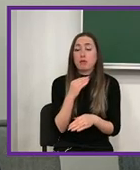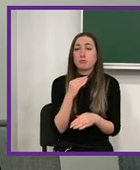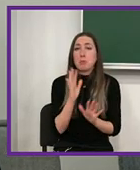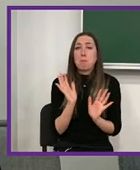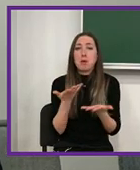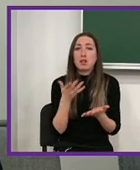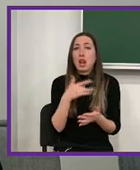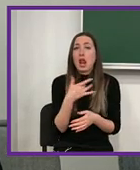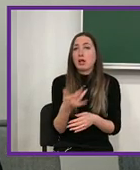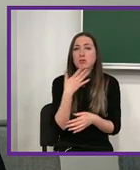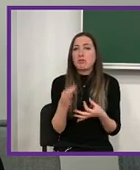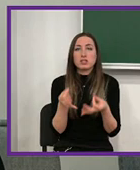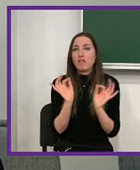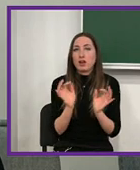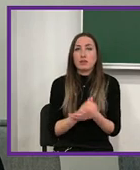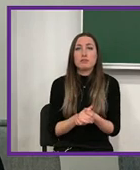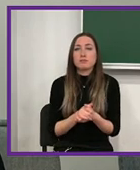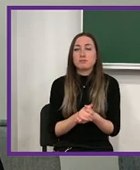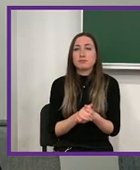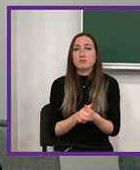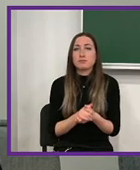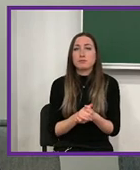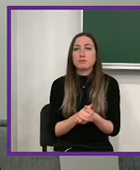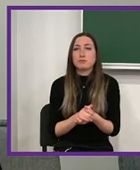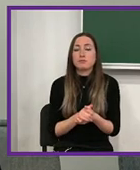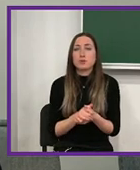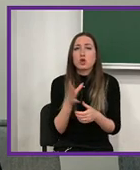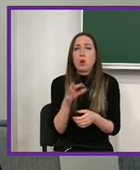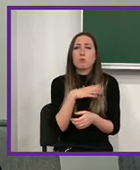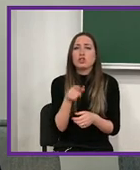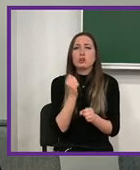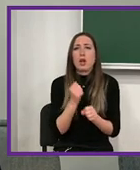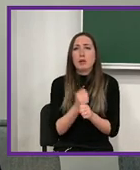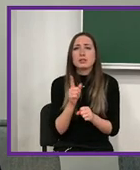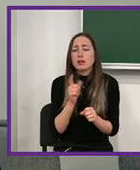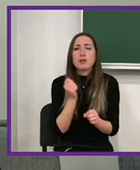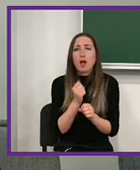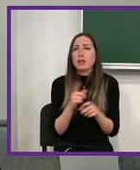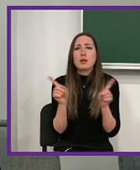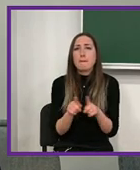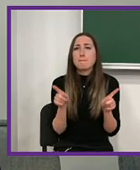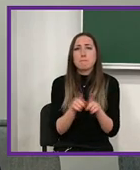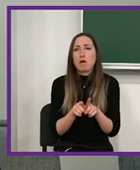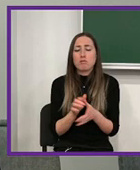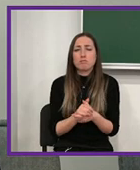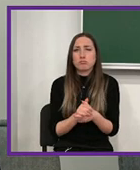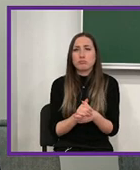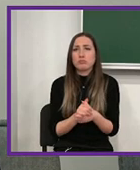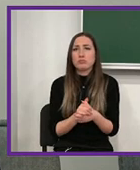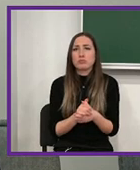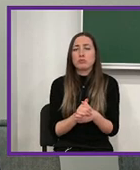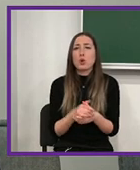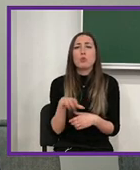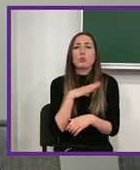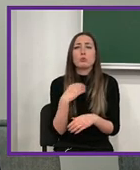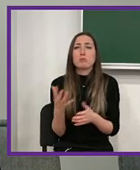because we need to do this work regardless. Achieving success in the right way is a statement that our CEO